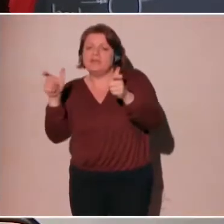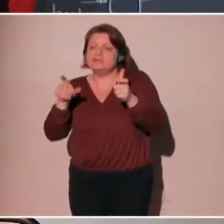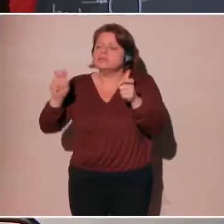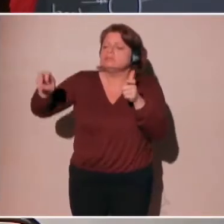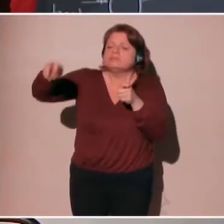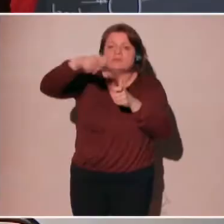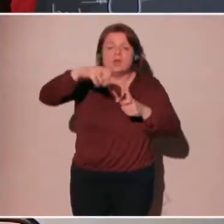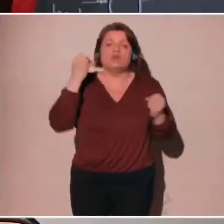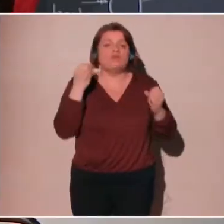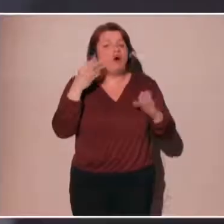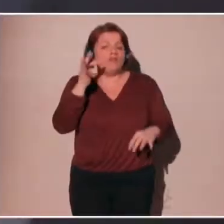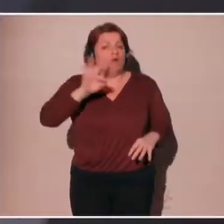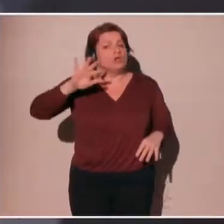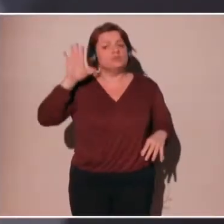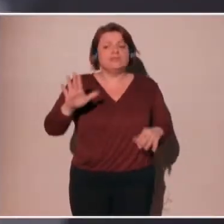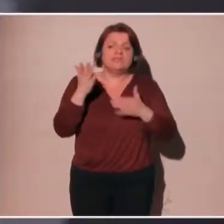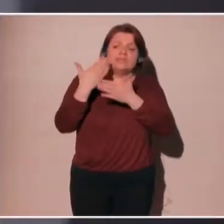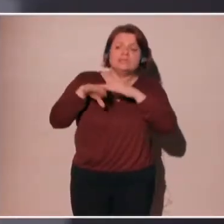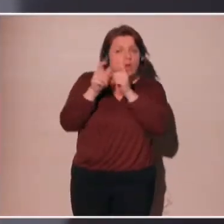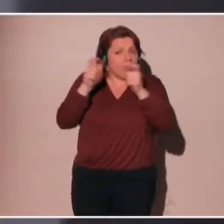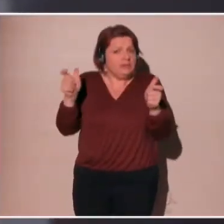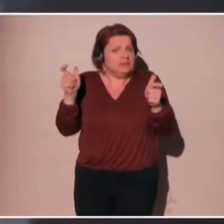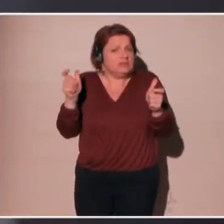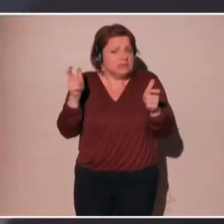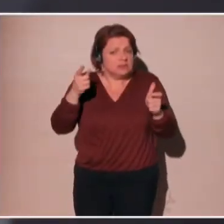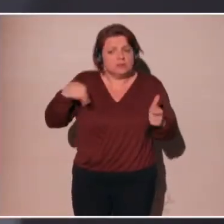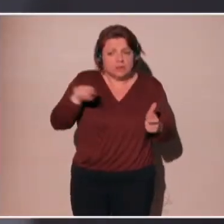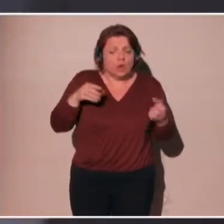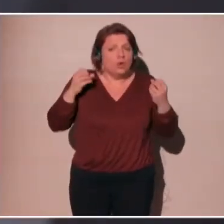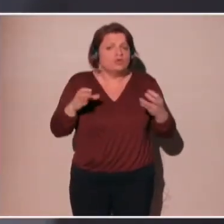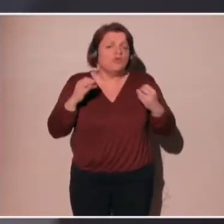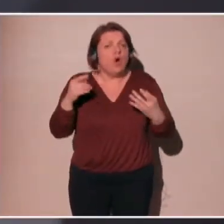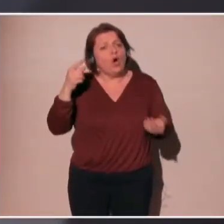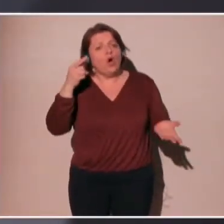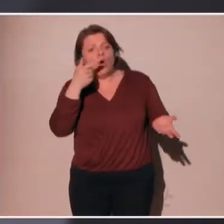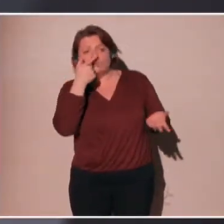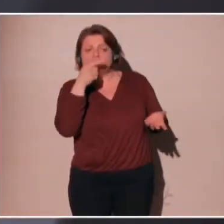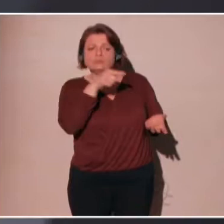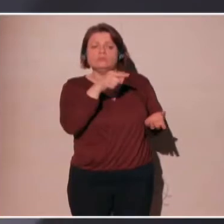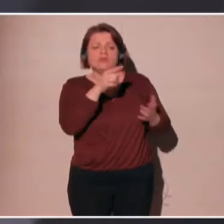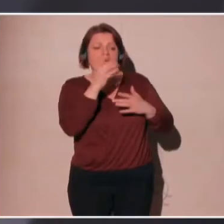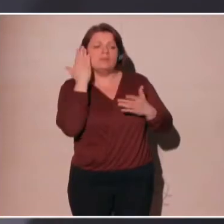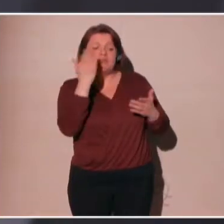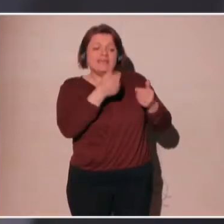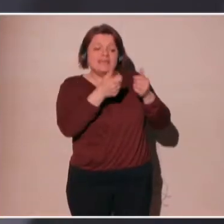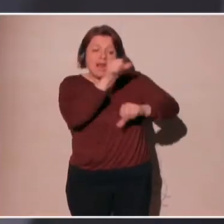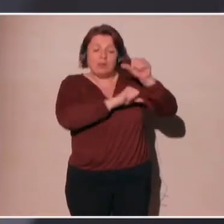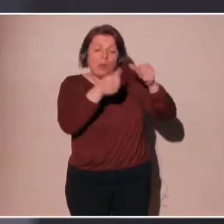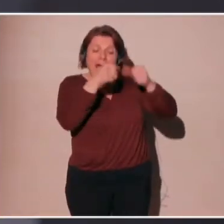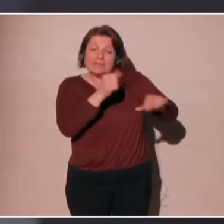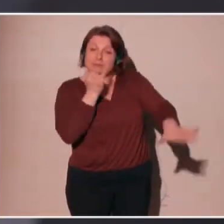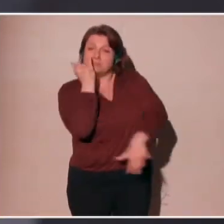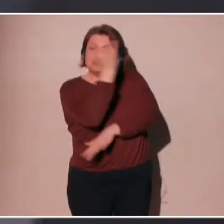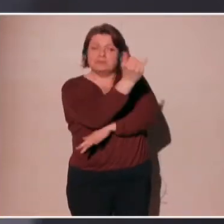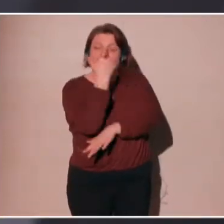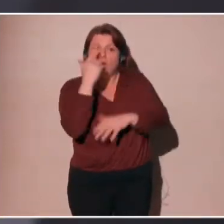another sector, another department of the company. In France, in French companies, people tend to believe that your career has failed